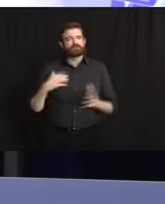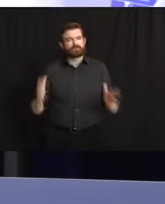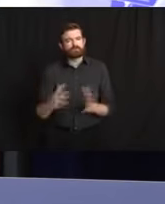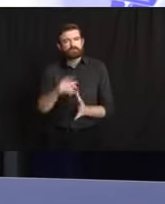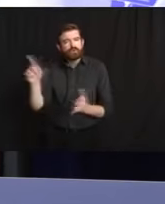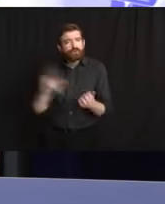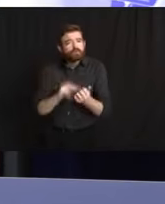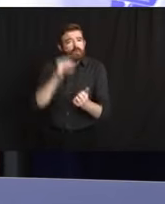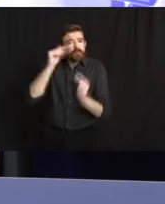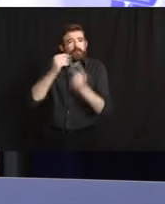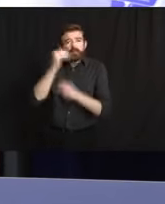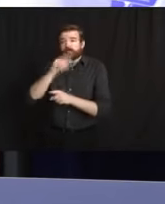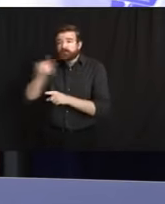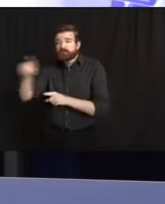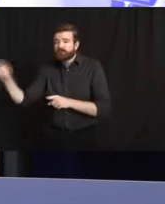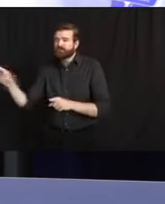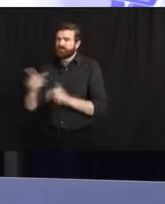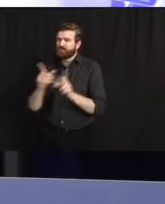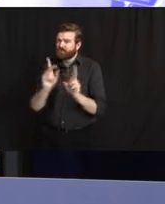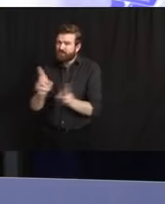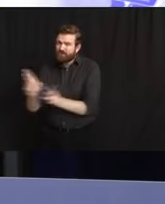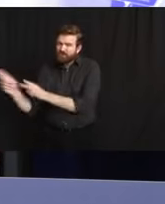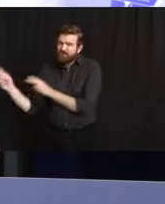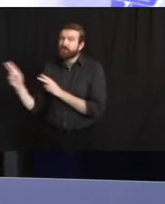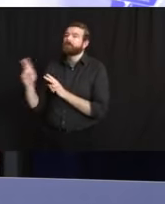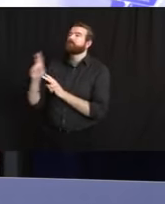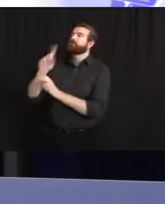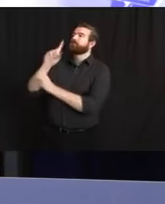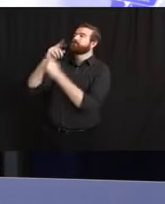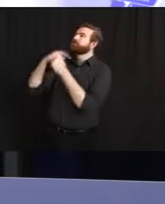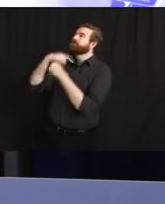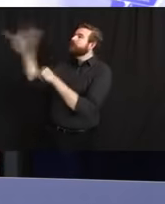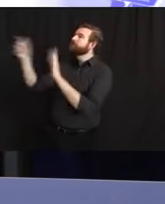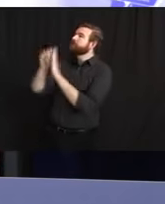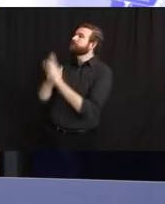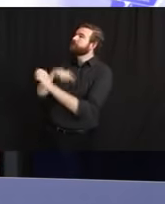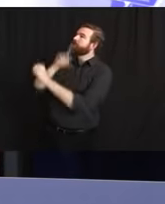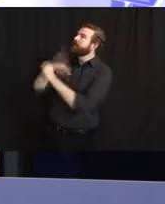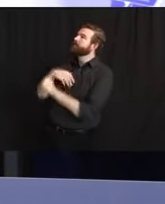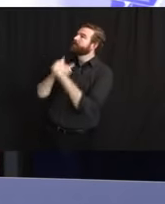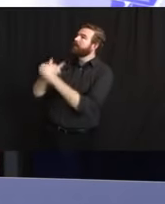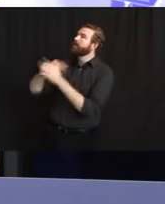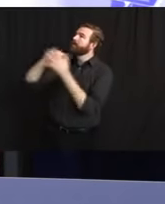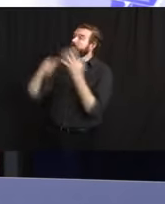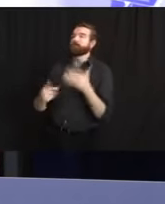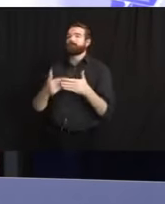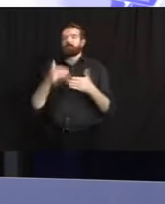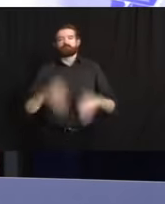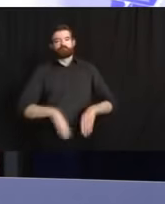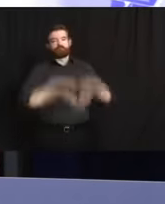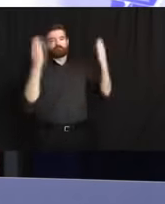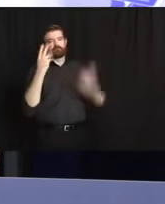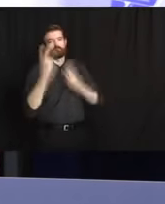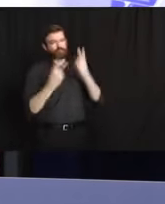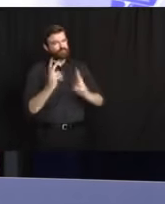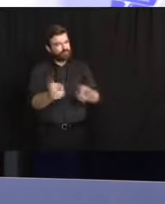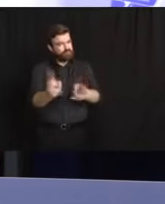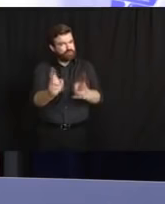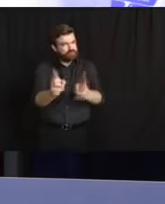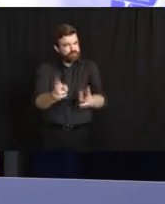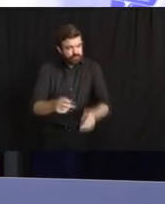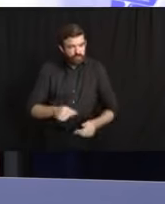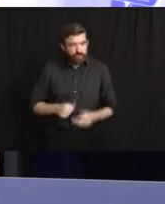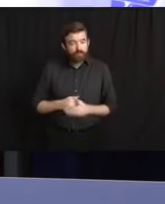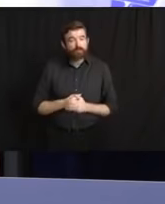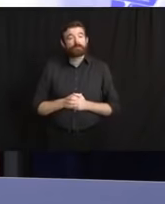months for residents and families, but we know we must be thoughtful and careful. Virtual communication can never